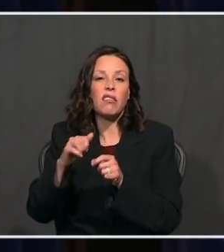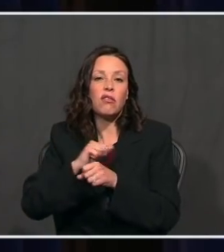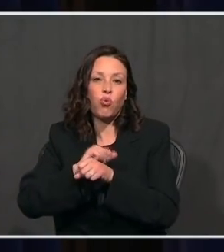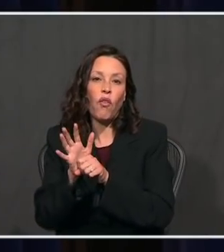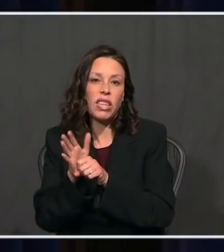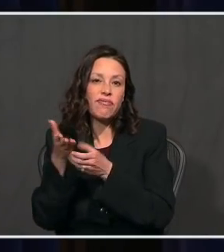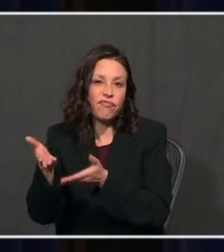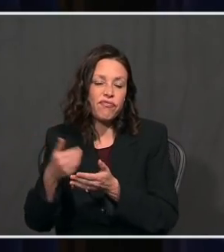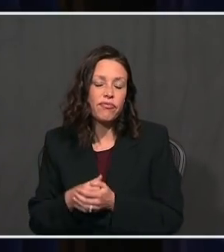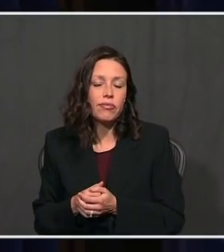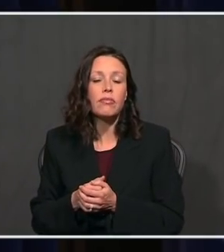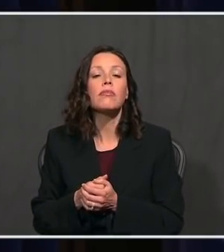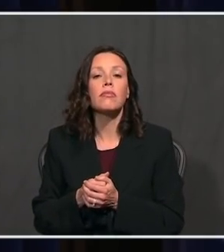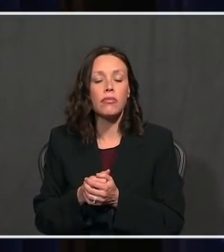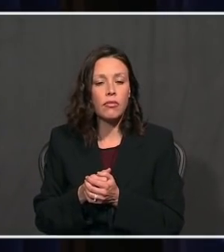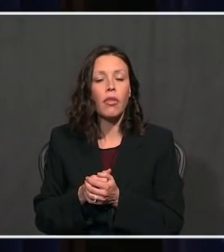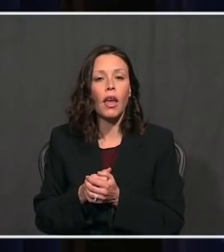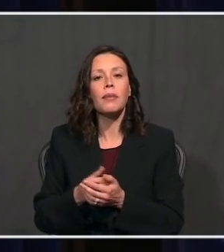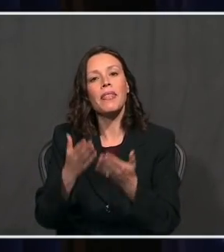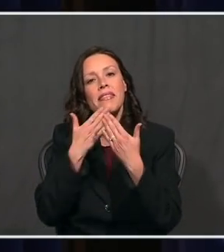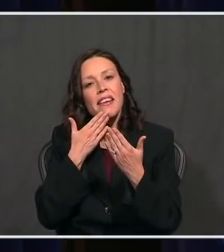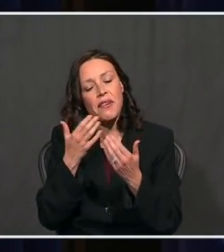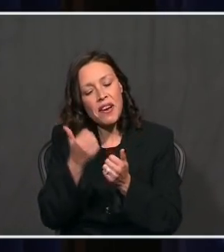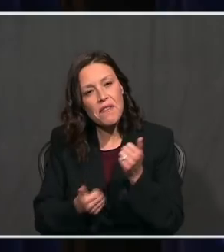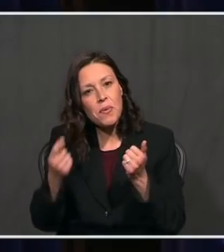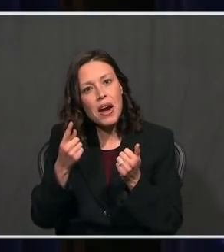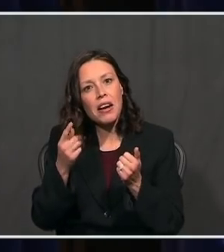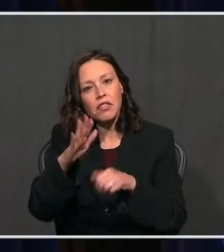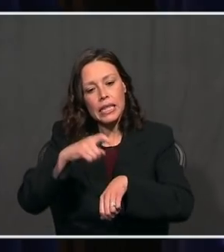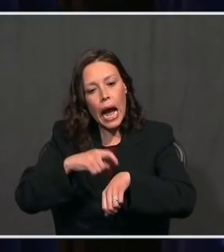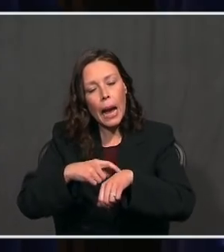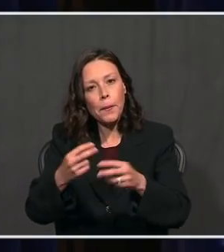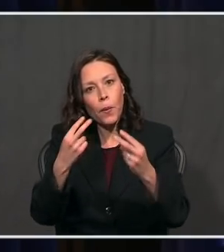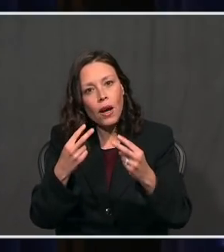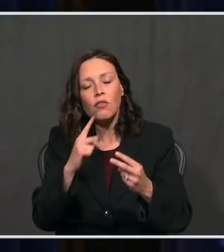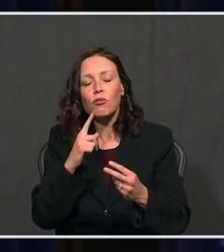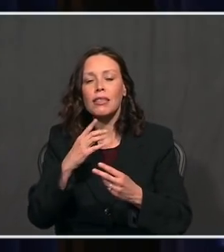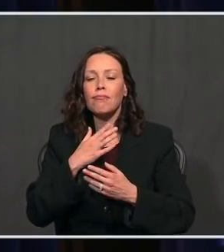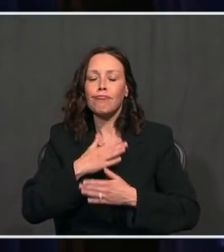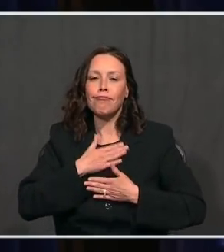COVID. So with that said, thank you everybody for your time. It's a real pleasure.